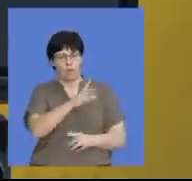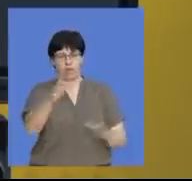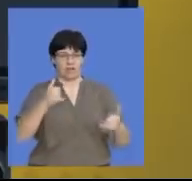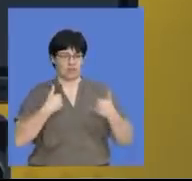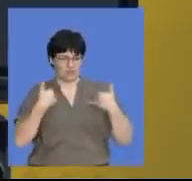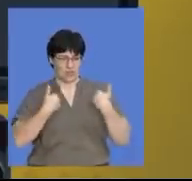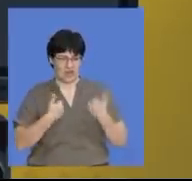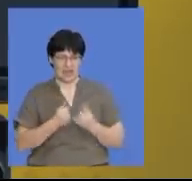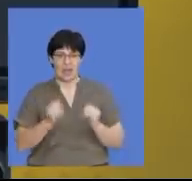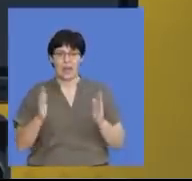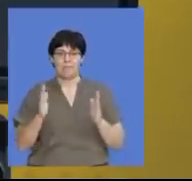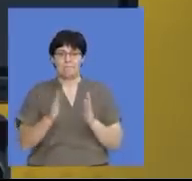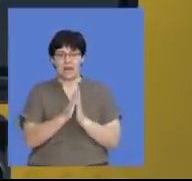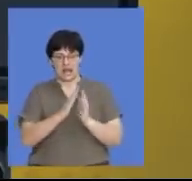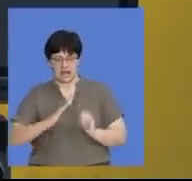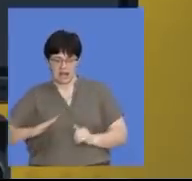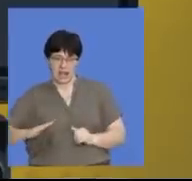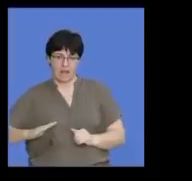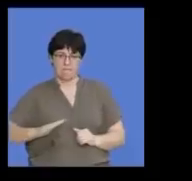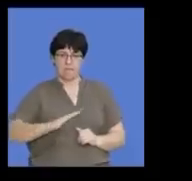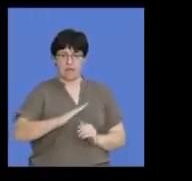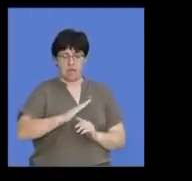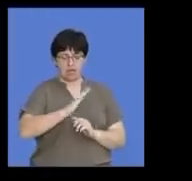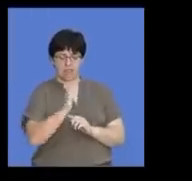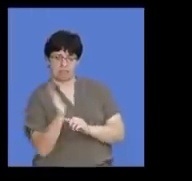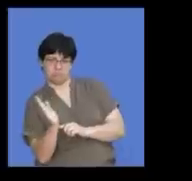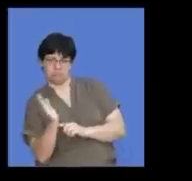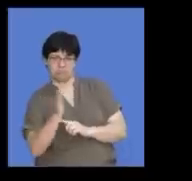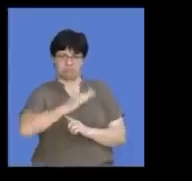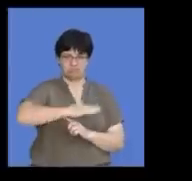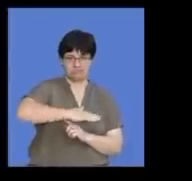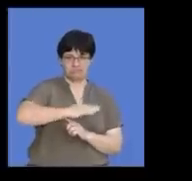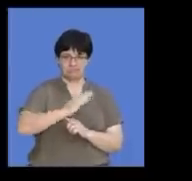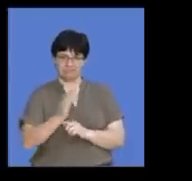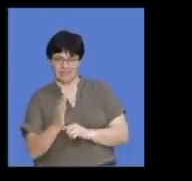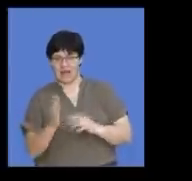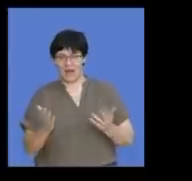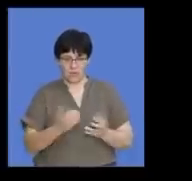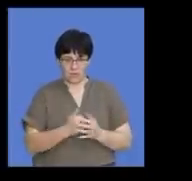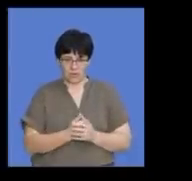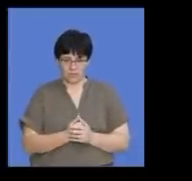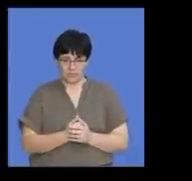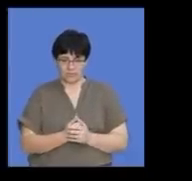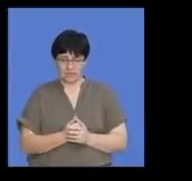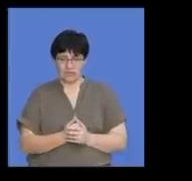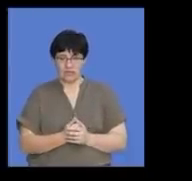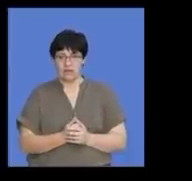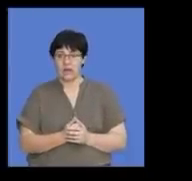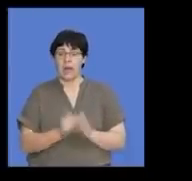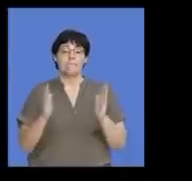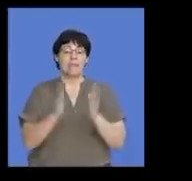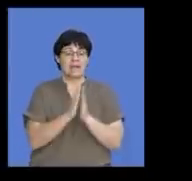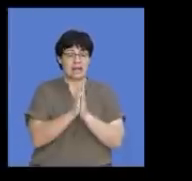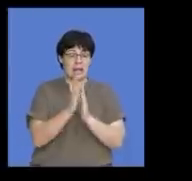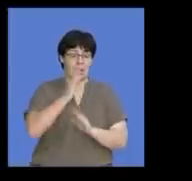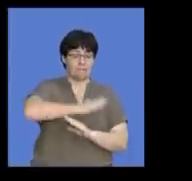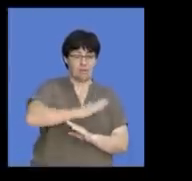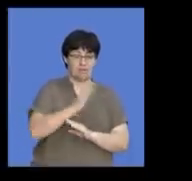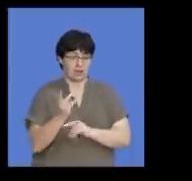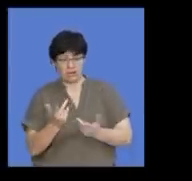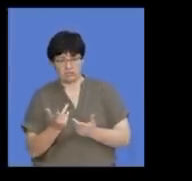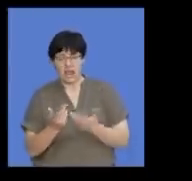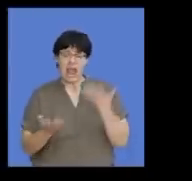enjoy, magnetic bearing. Now, that is our next calculation. And remember, magnetic bearing,